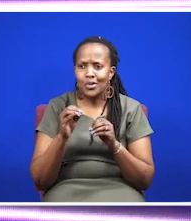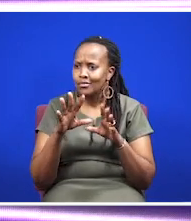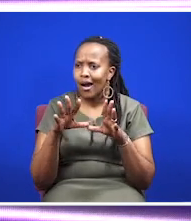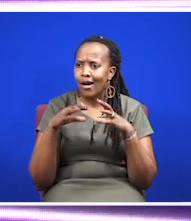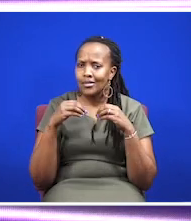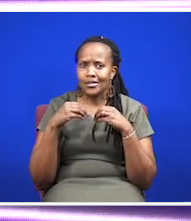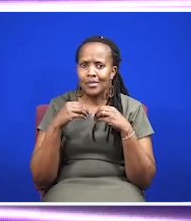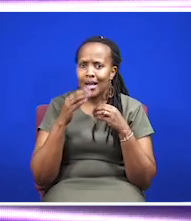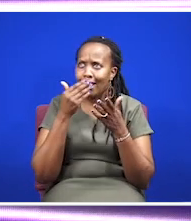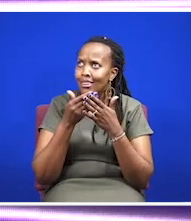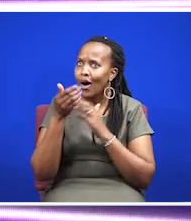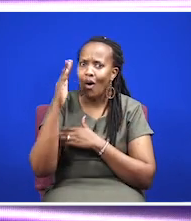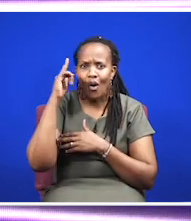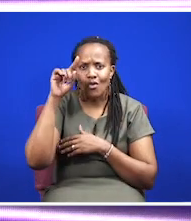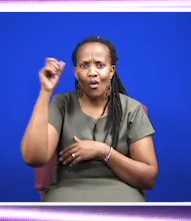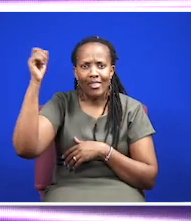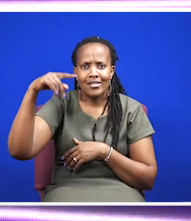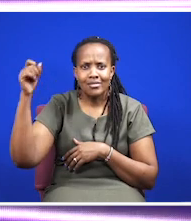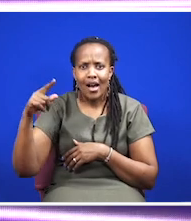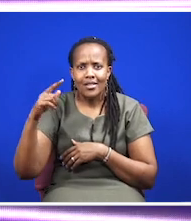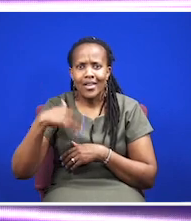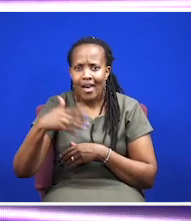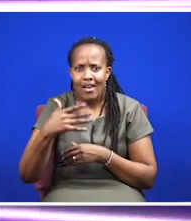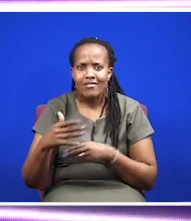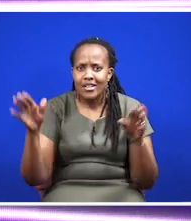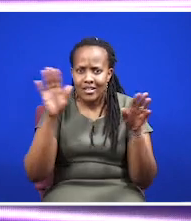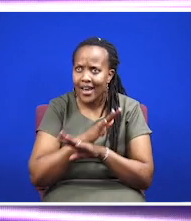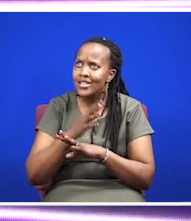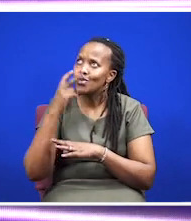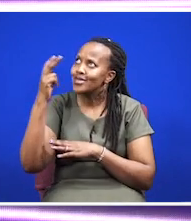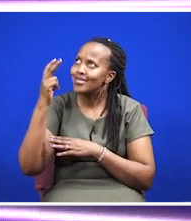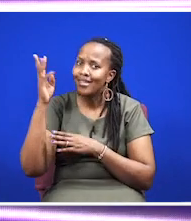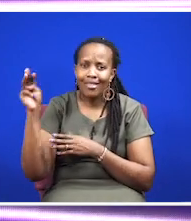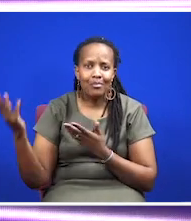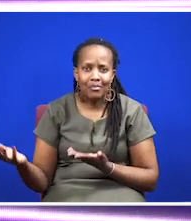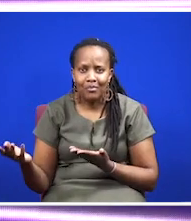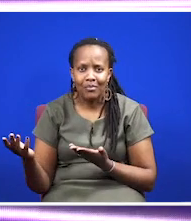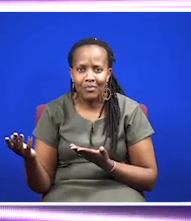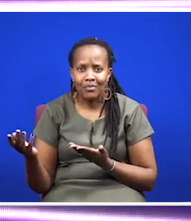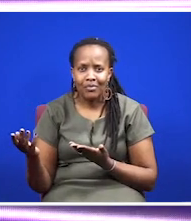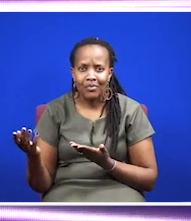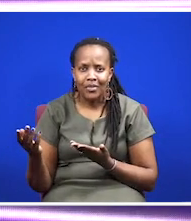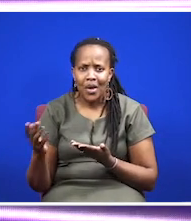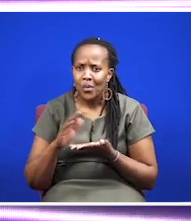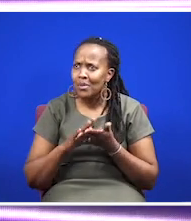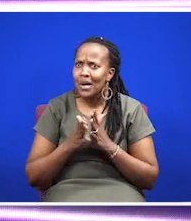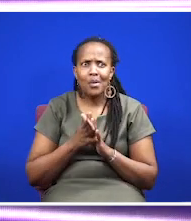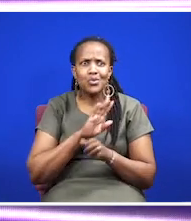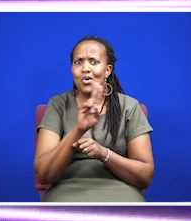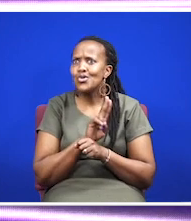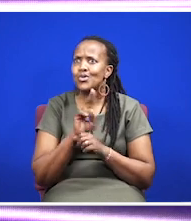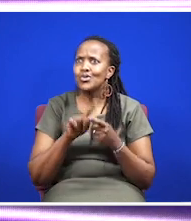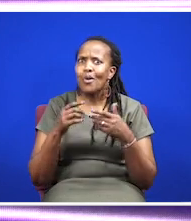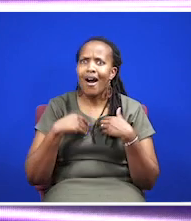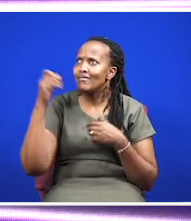clear. It is an example of how we can become so familiar with the blessing of God.